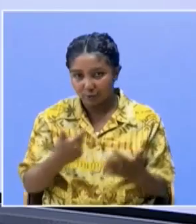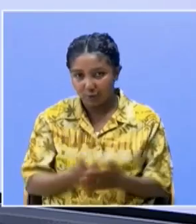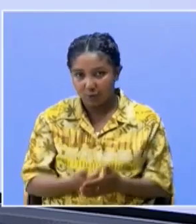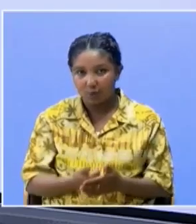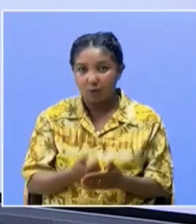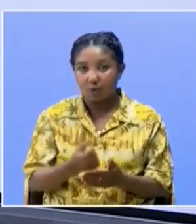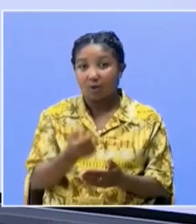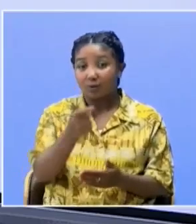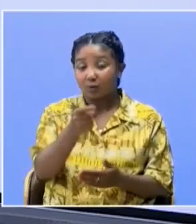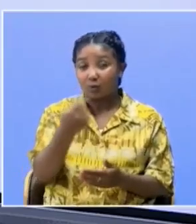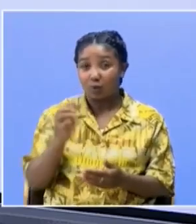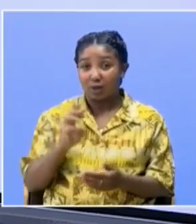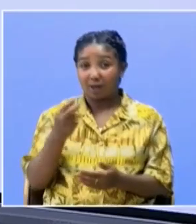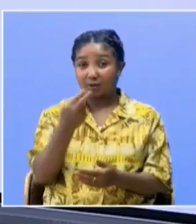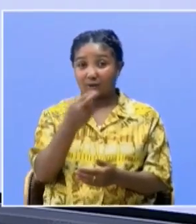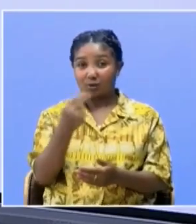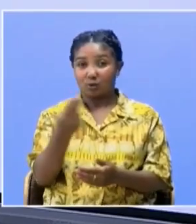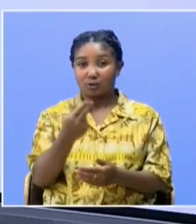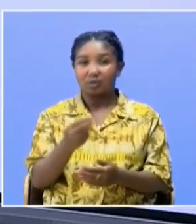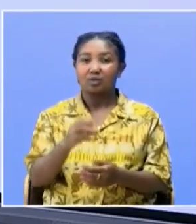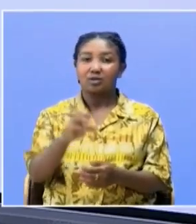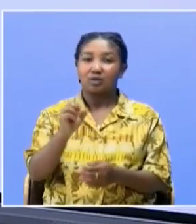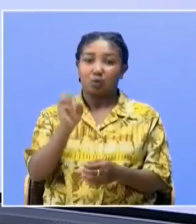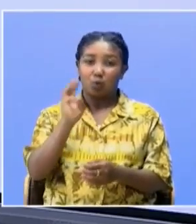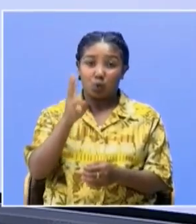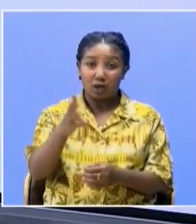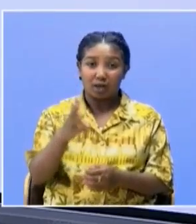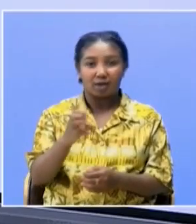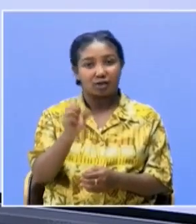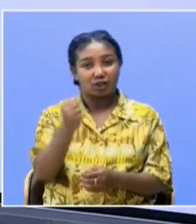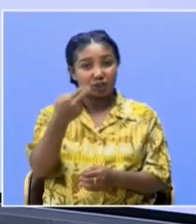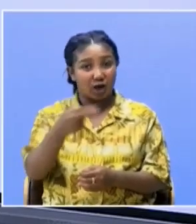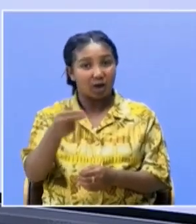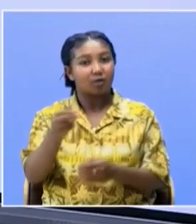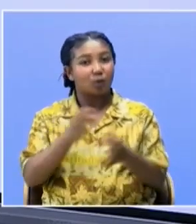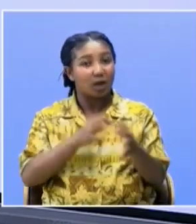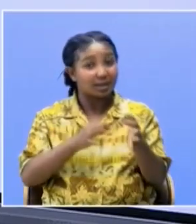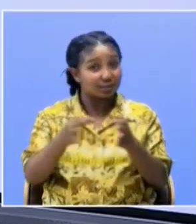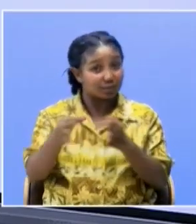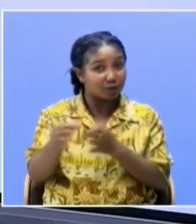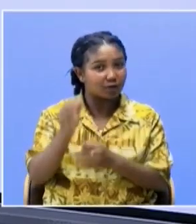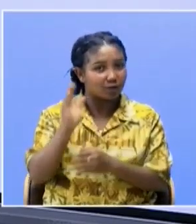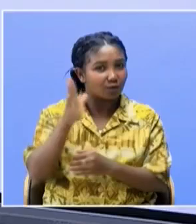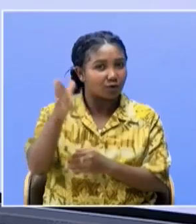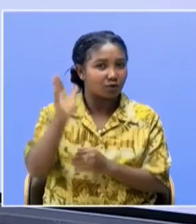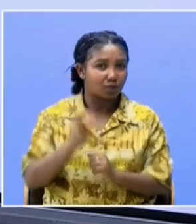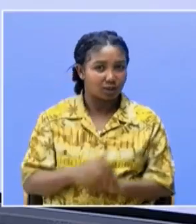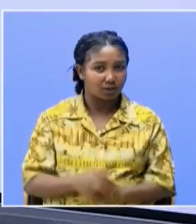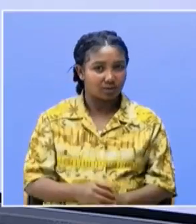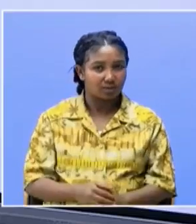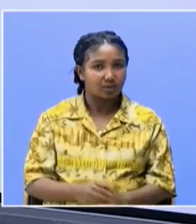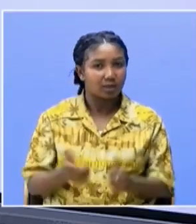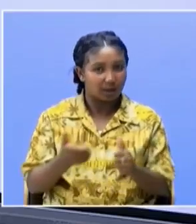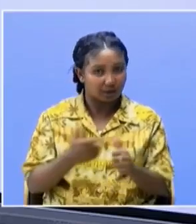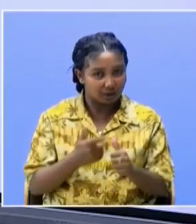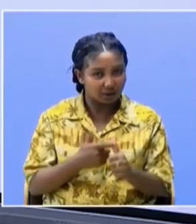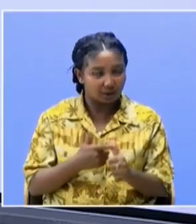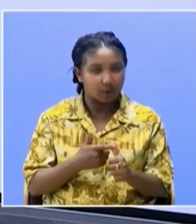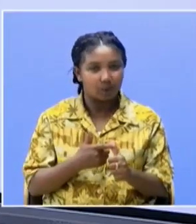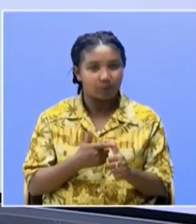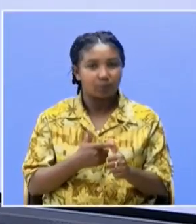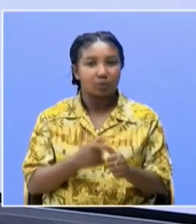you are using will and shall to express a future, it is because of the 3 things. The first one